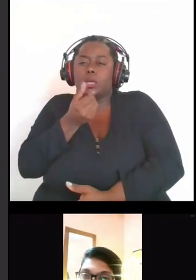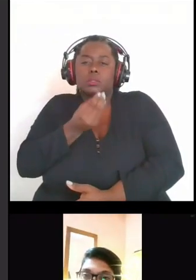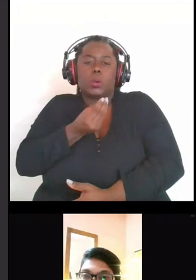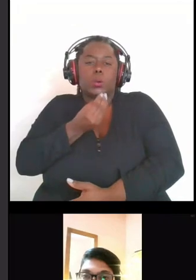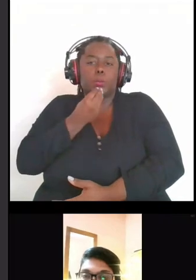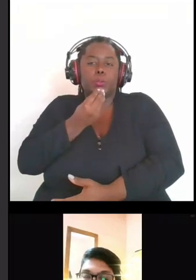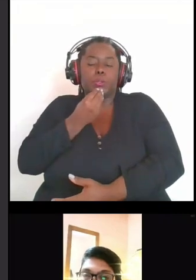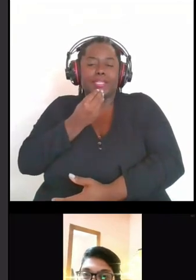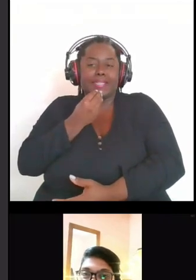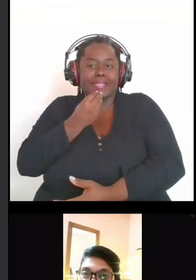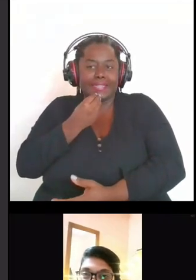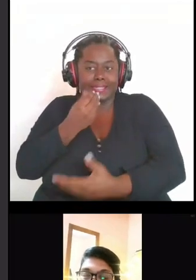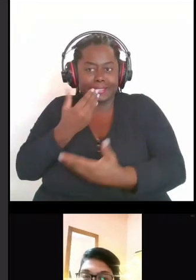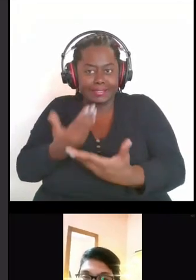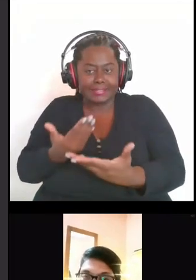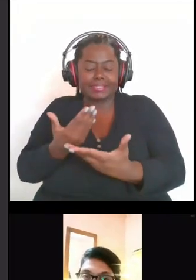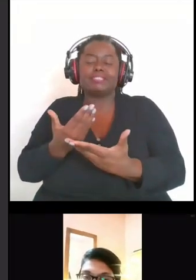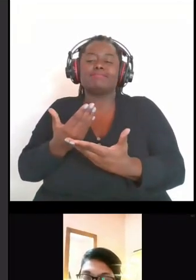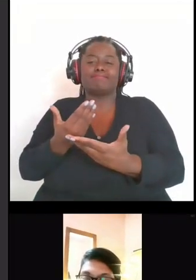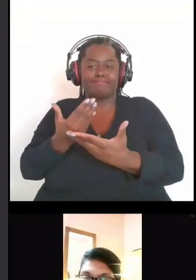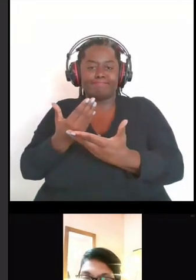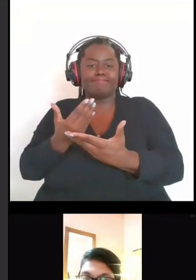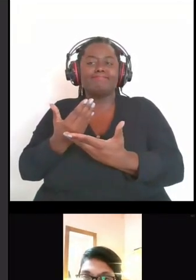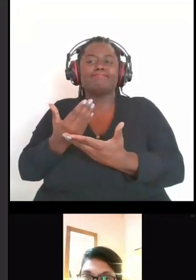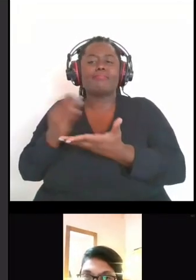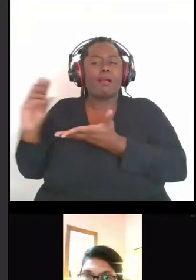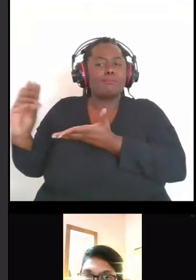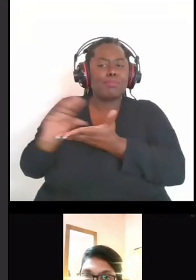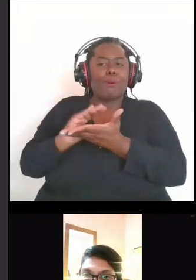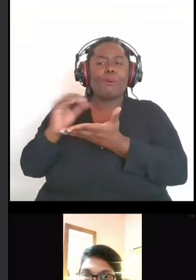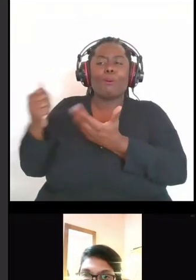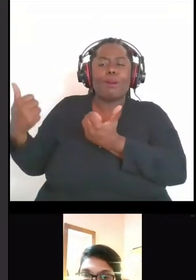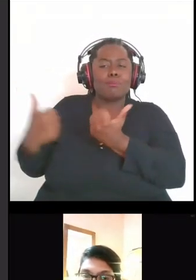with that I would like to end my uh session